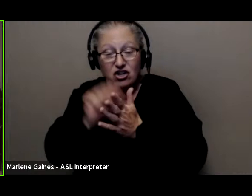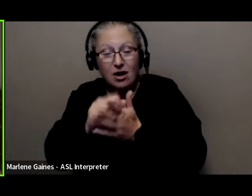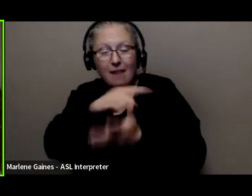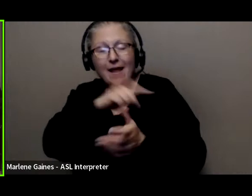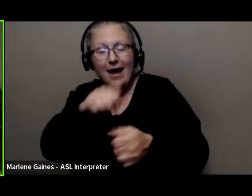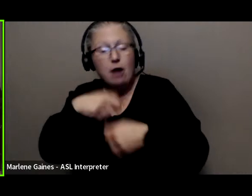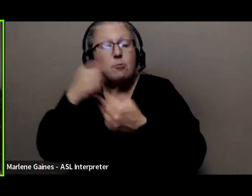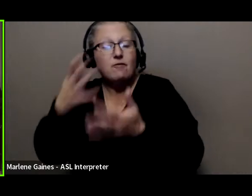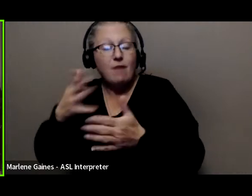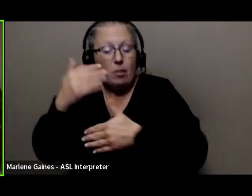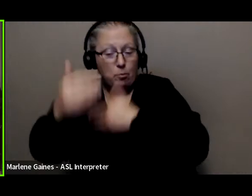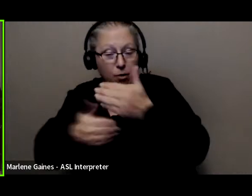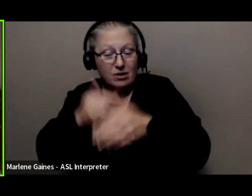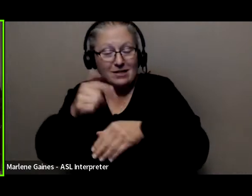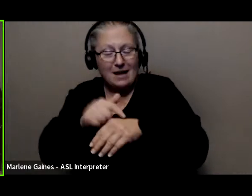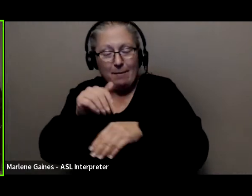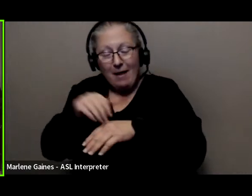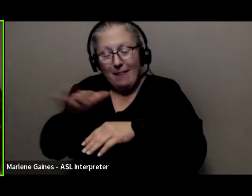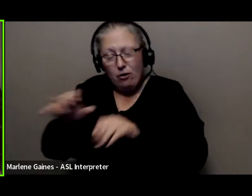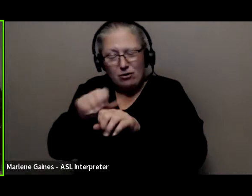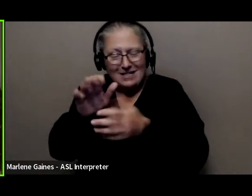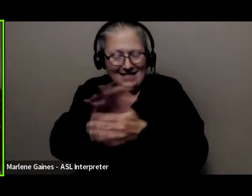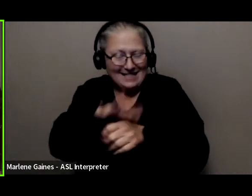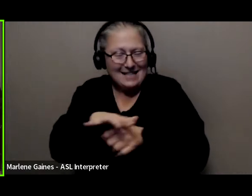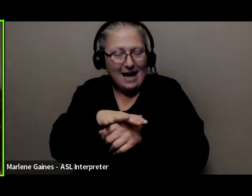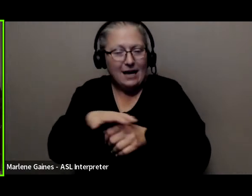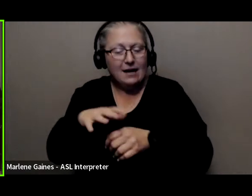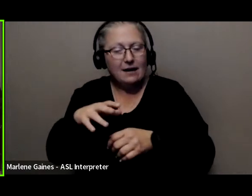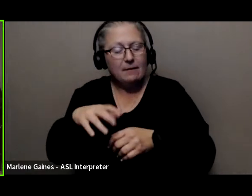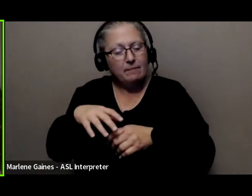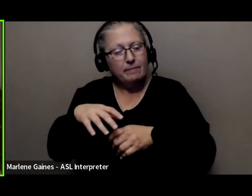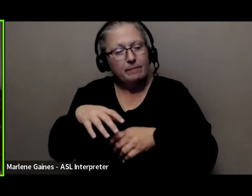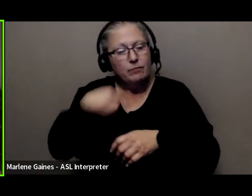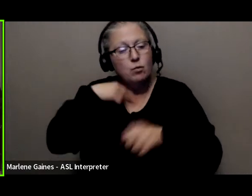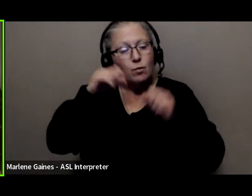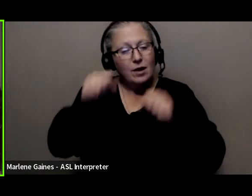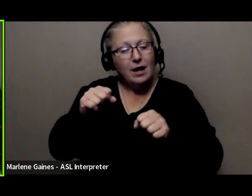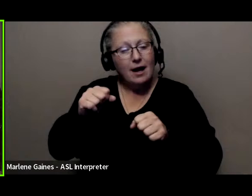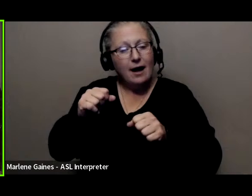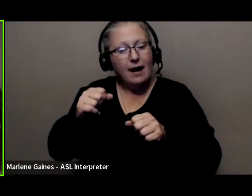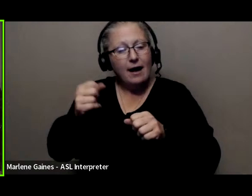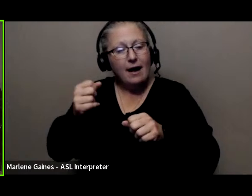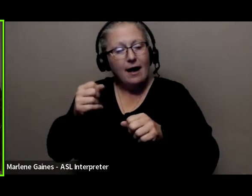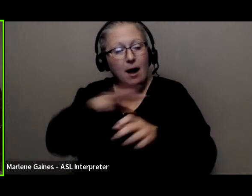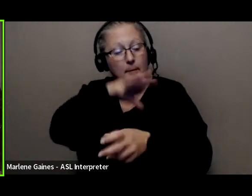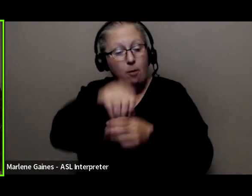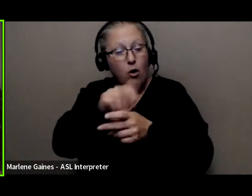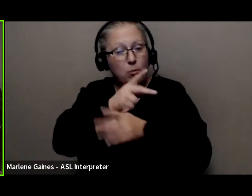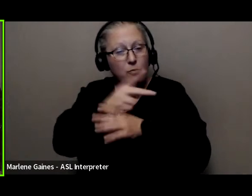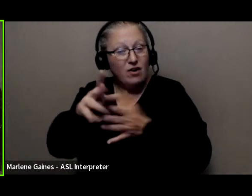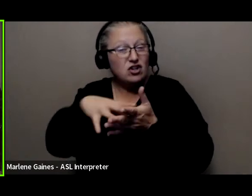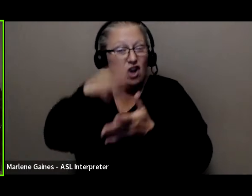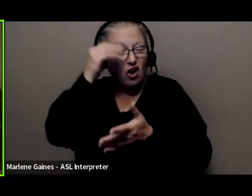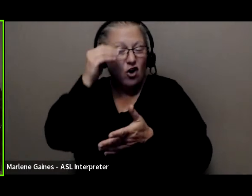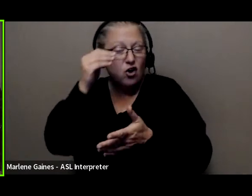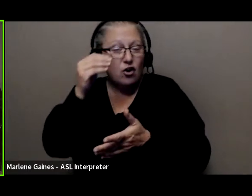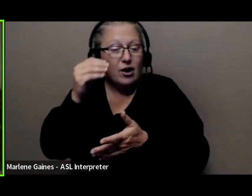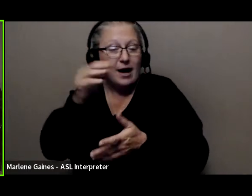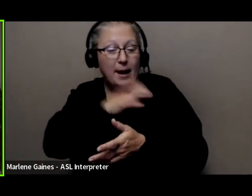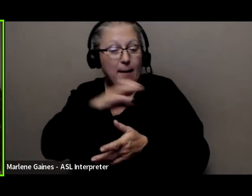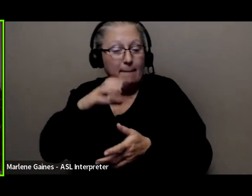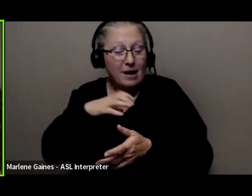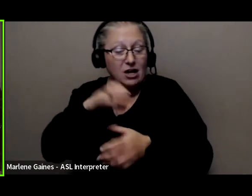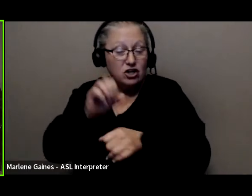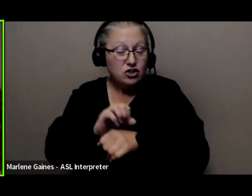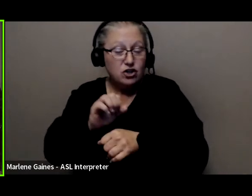that processing time at their site. And then we can also be, part of the professional learning steering committee's